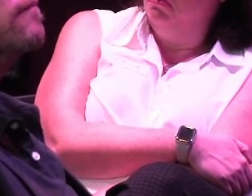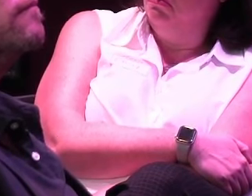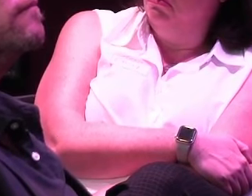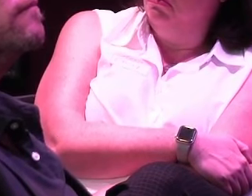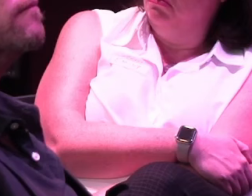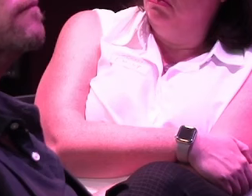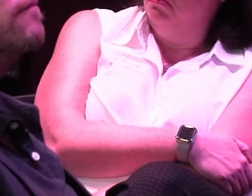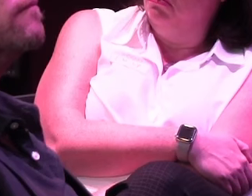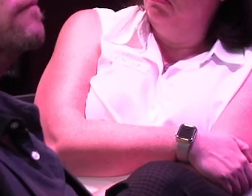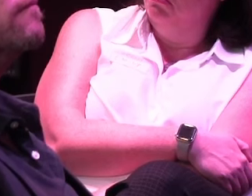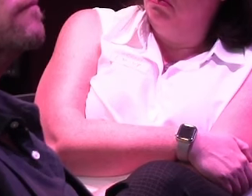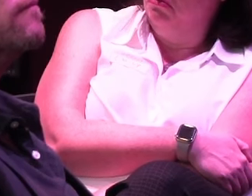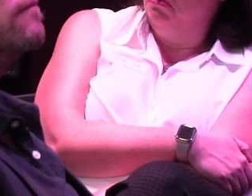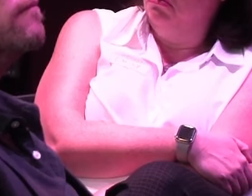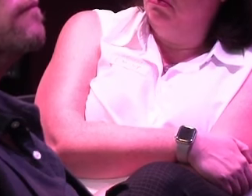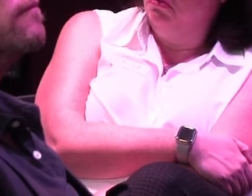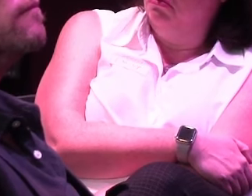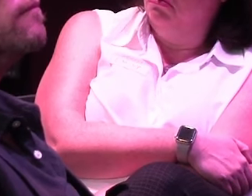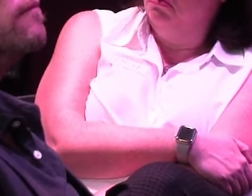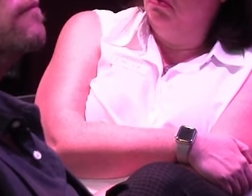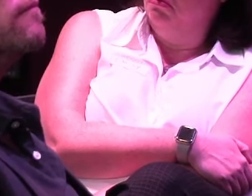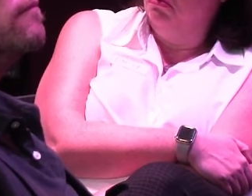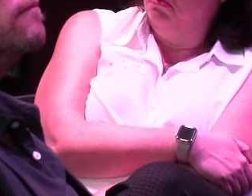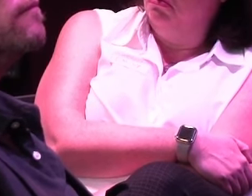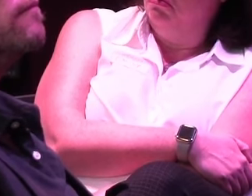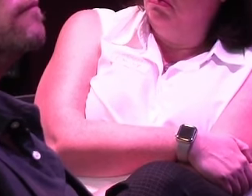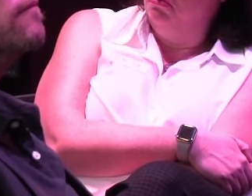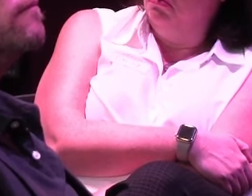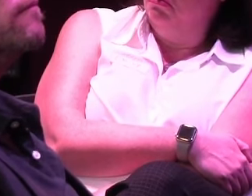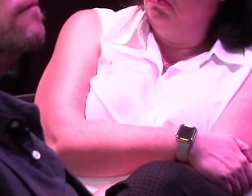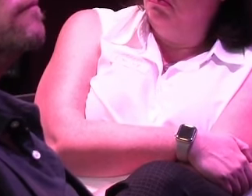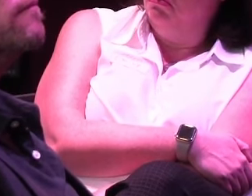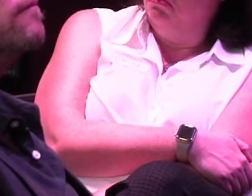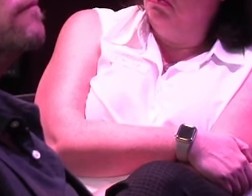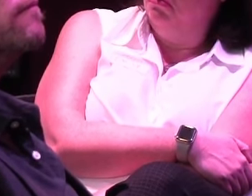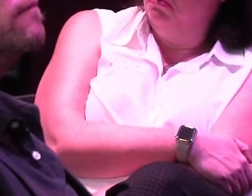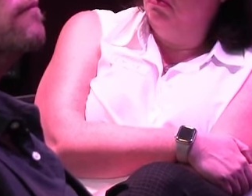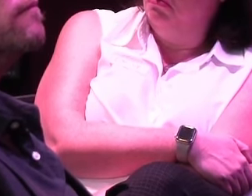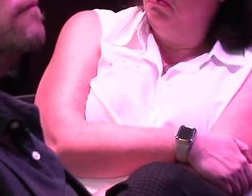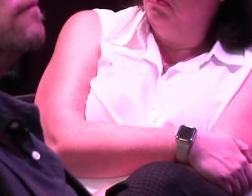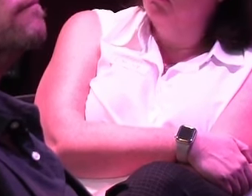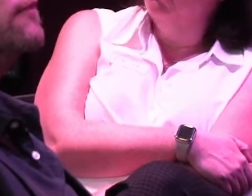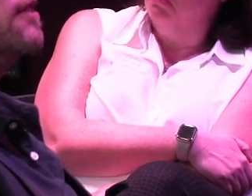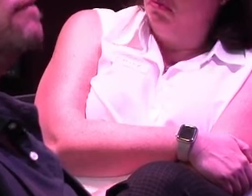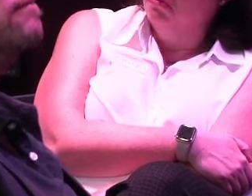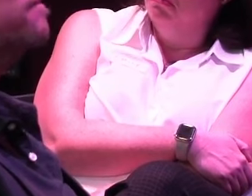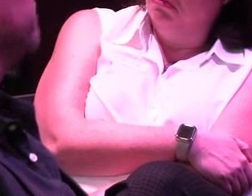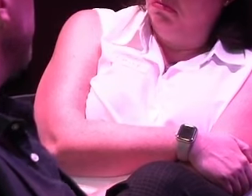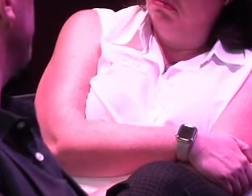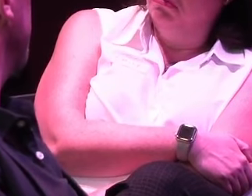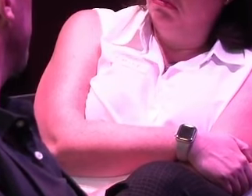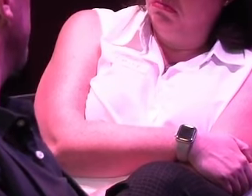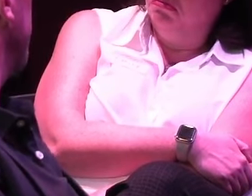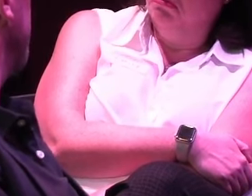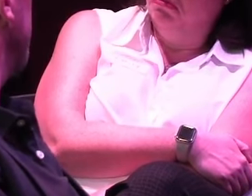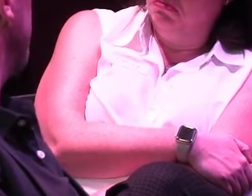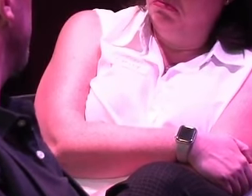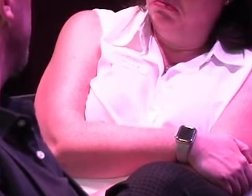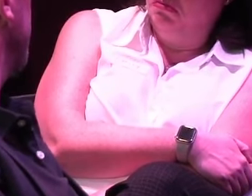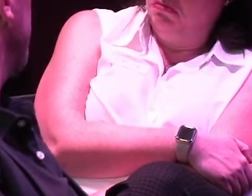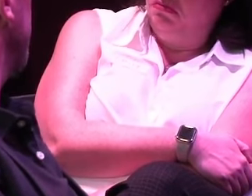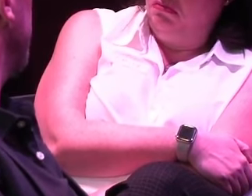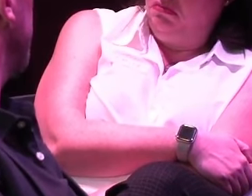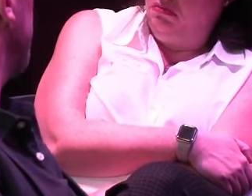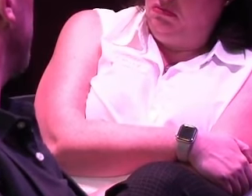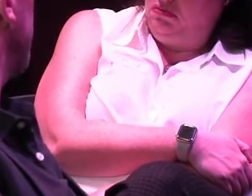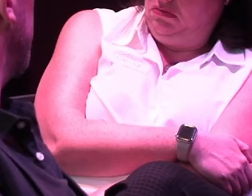cultural space, Kenny, like yours, but those who need to come home to heal. And